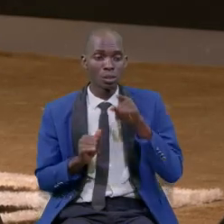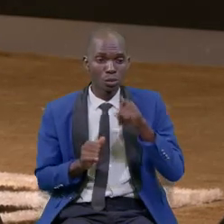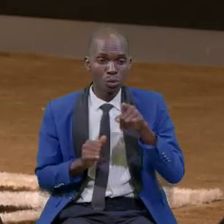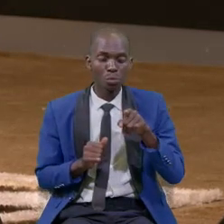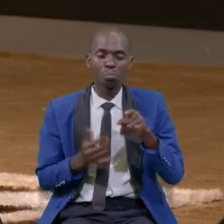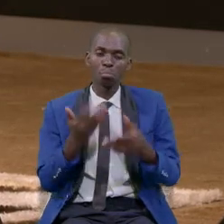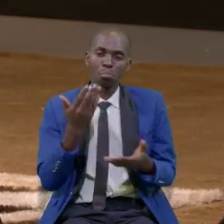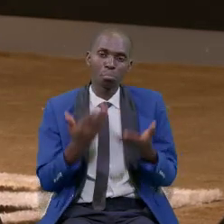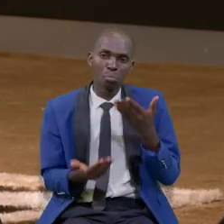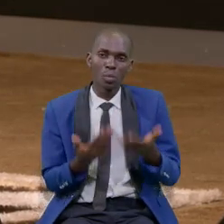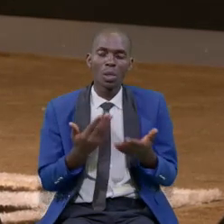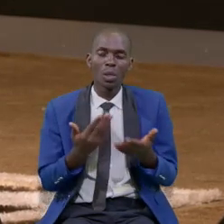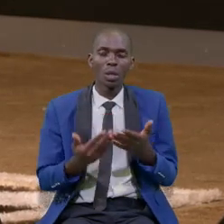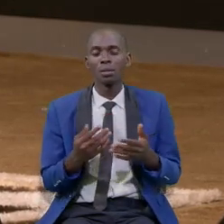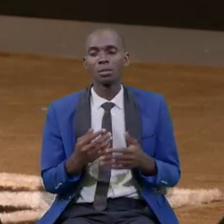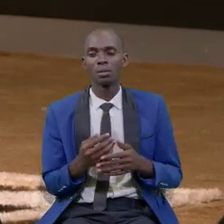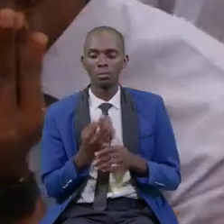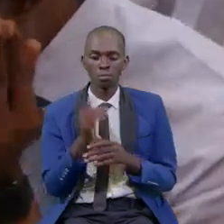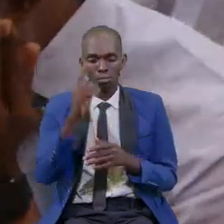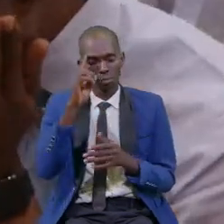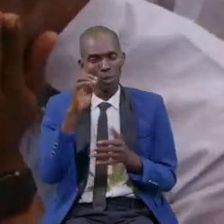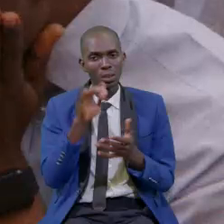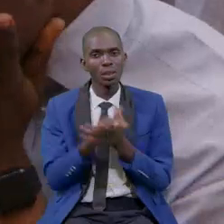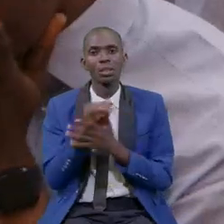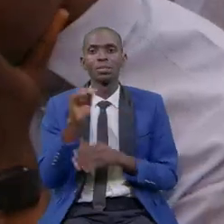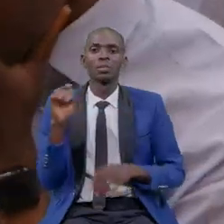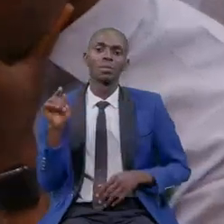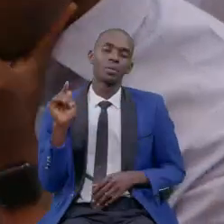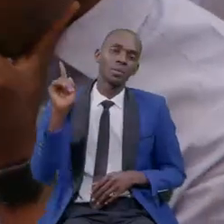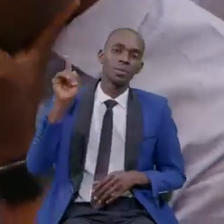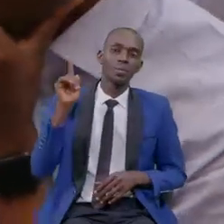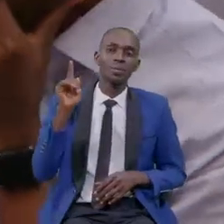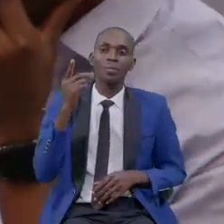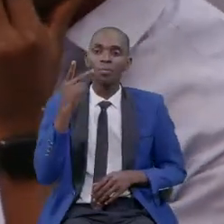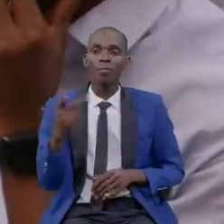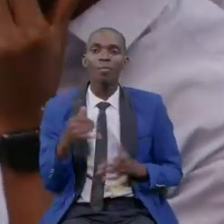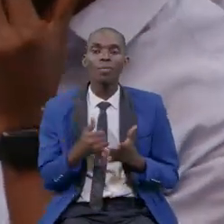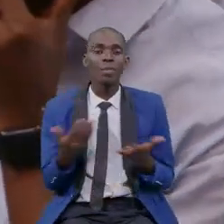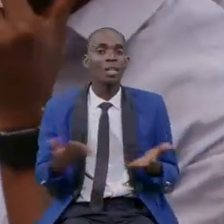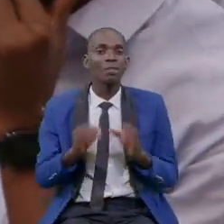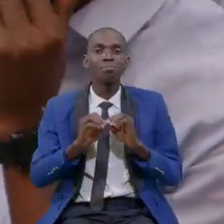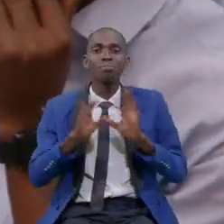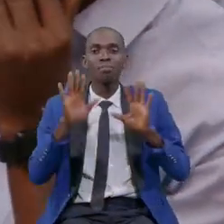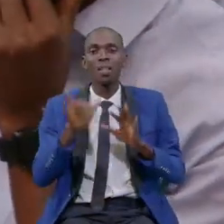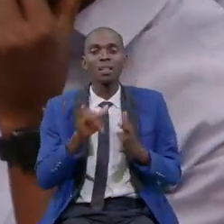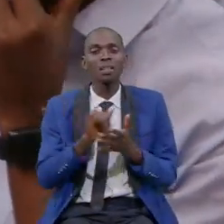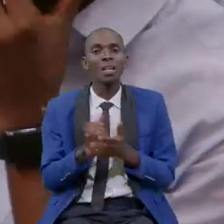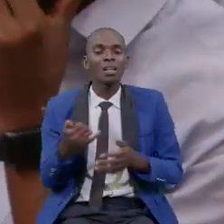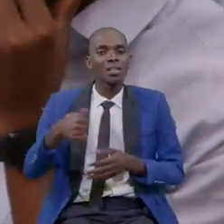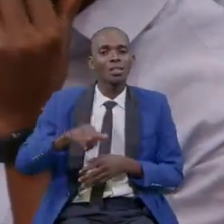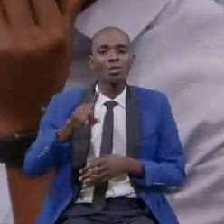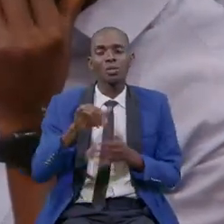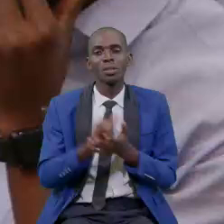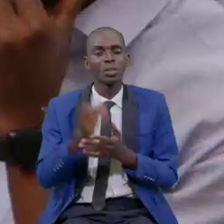might believe him. It's showing very clearly that whosoever will turn away